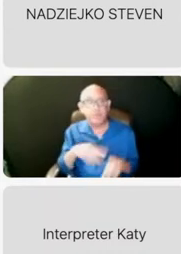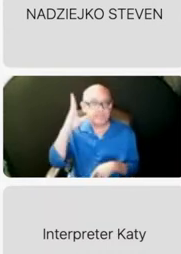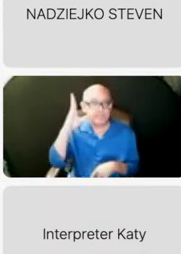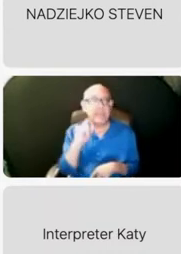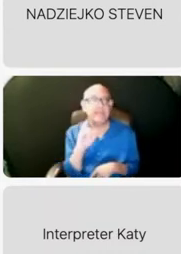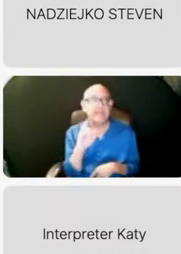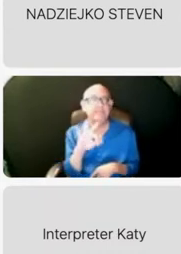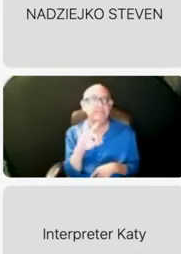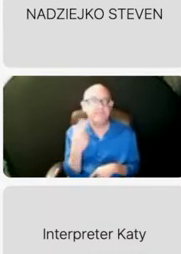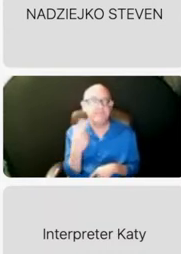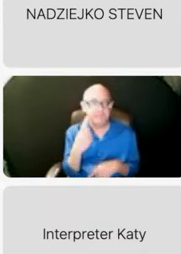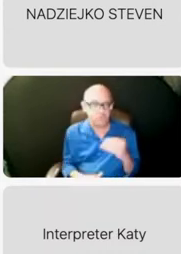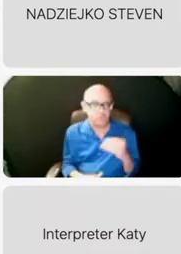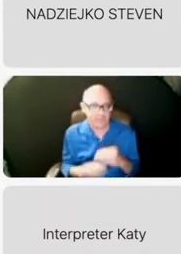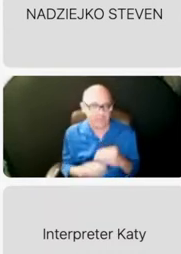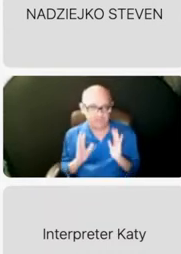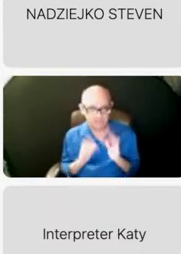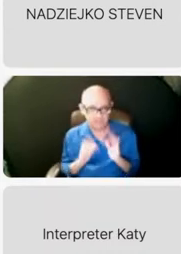add